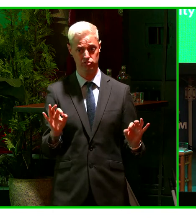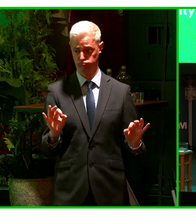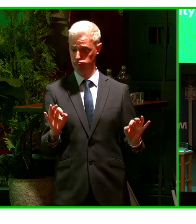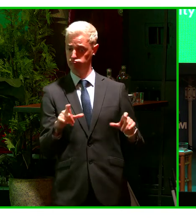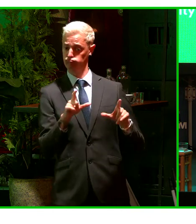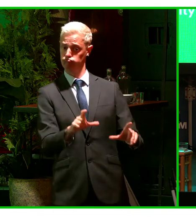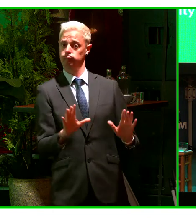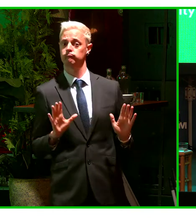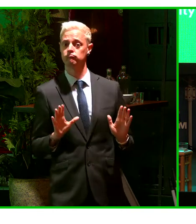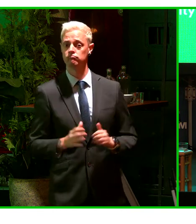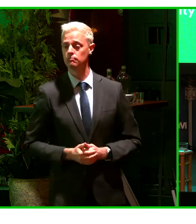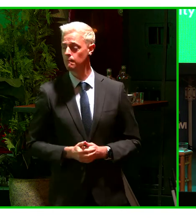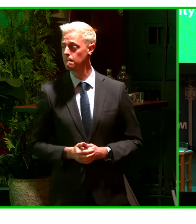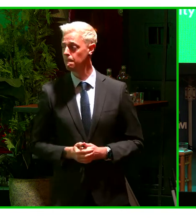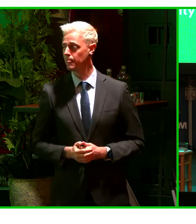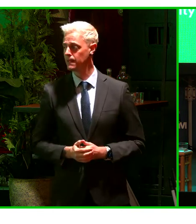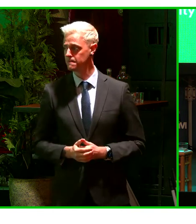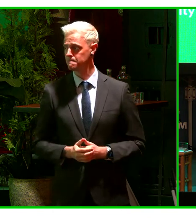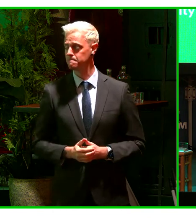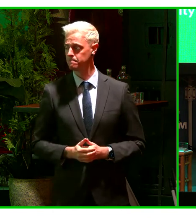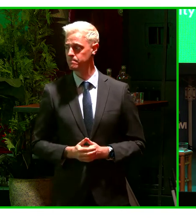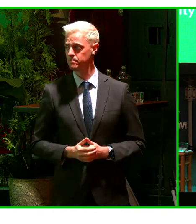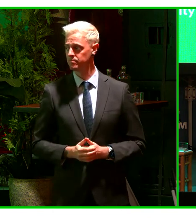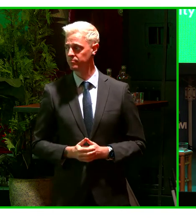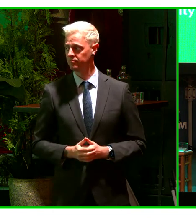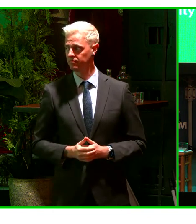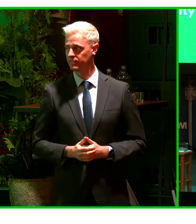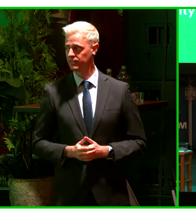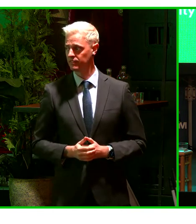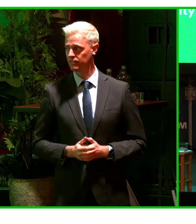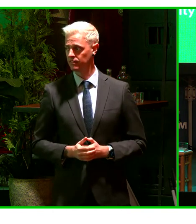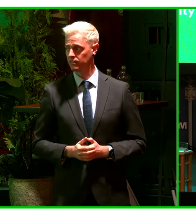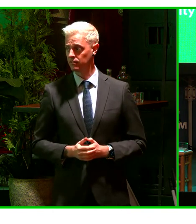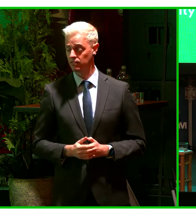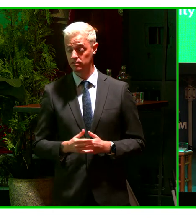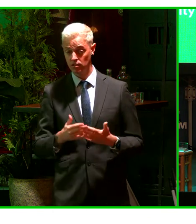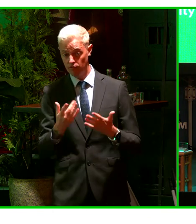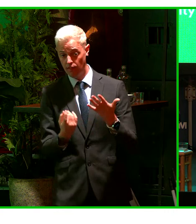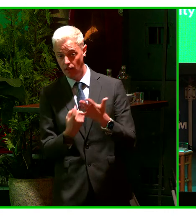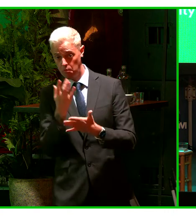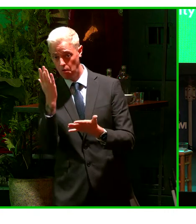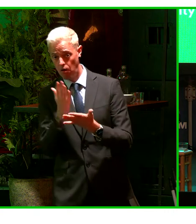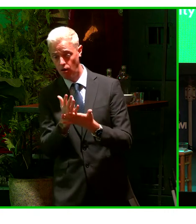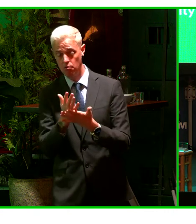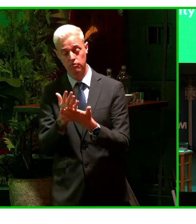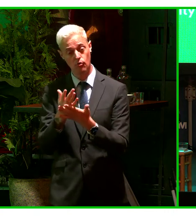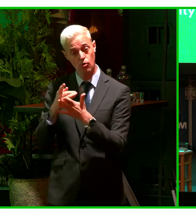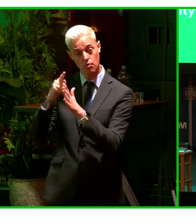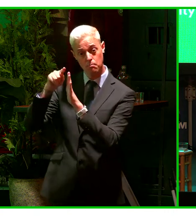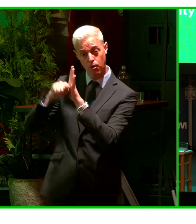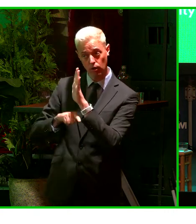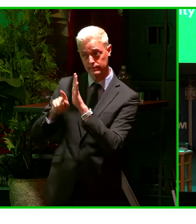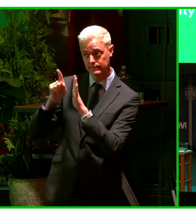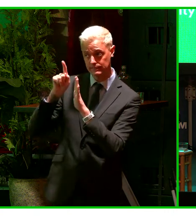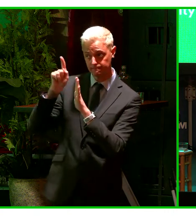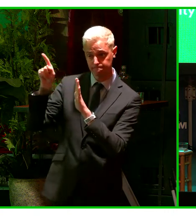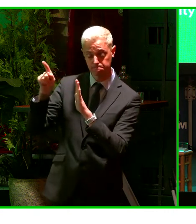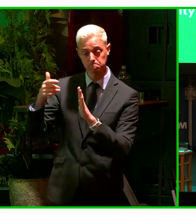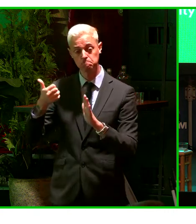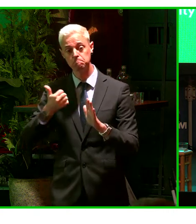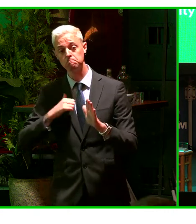homes today. And the decision on blending as to whether that goes ahead from a policy perspective is expected around